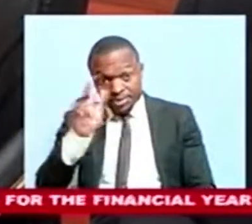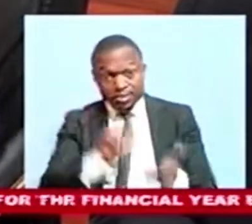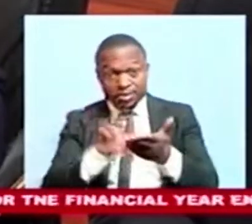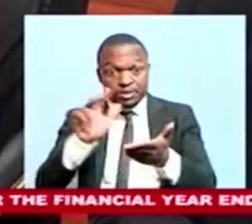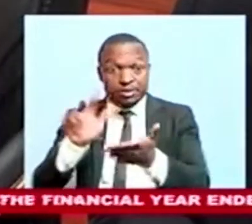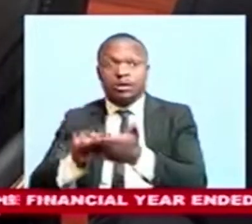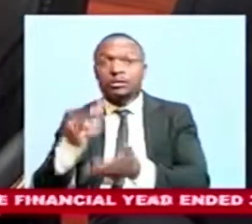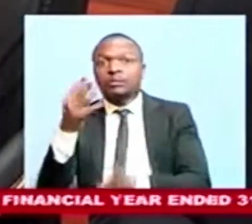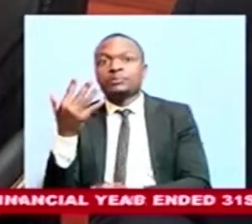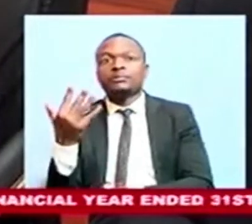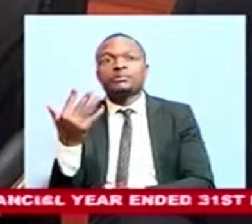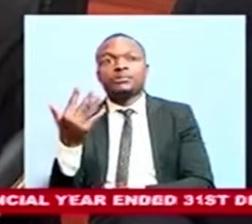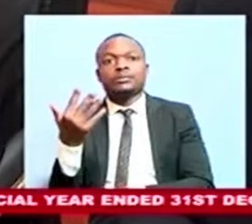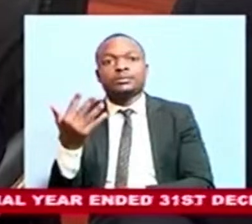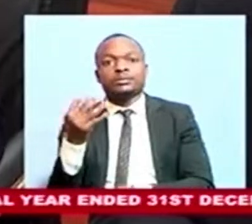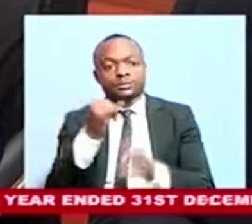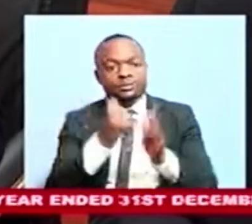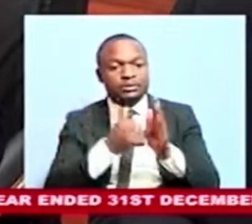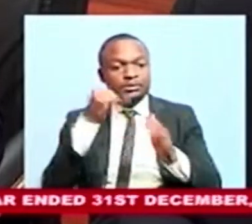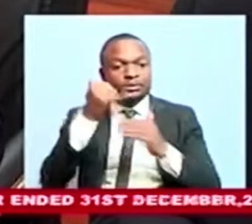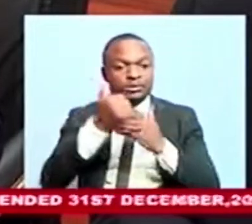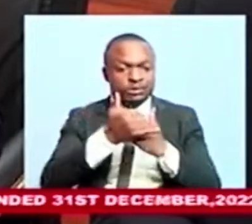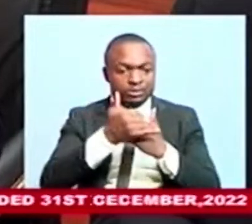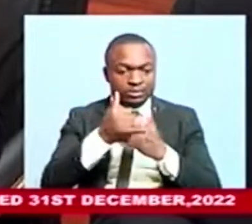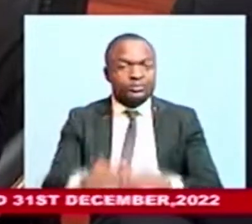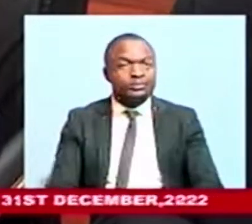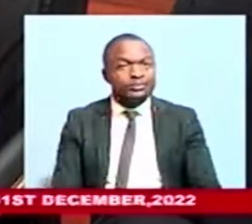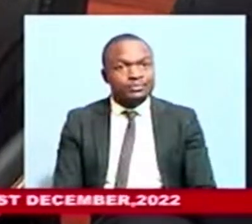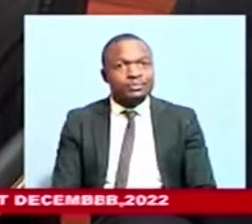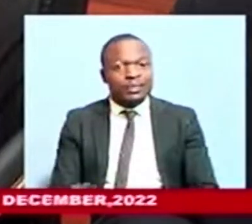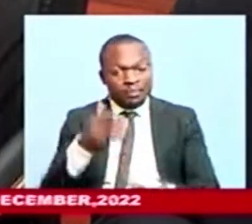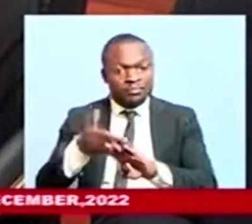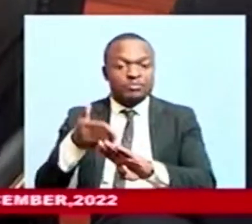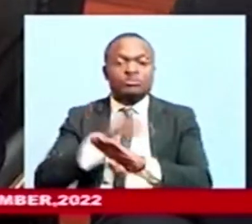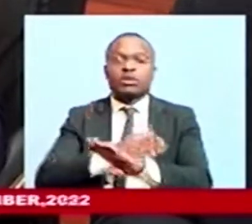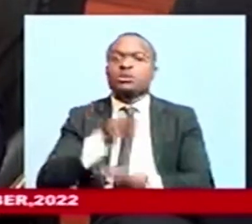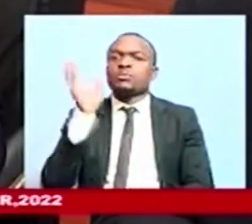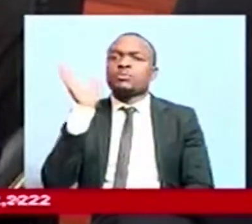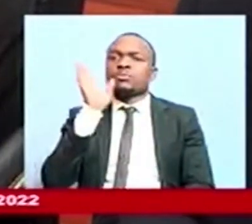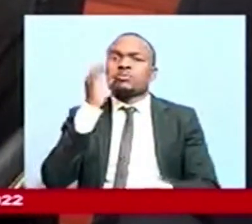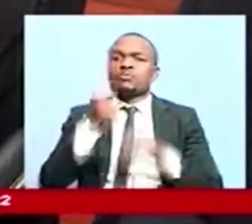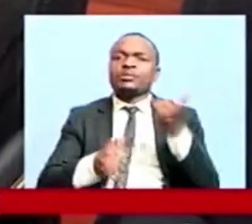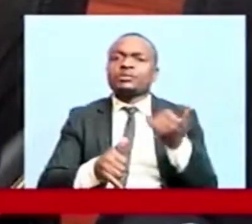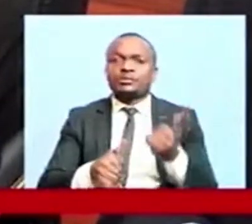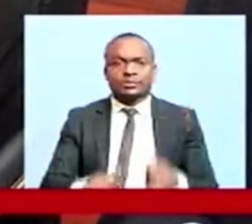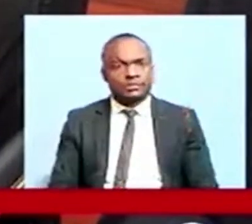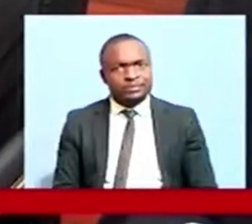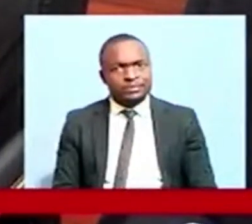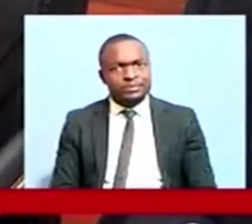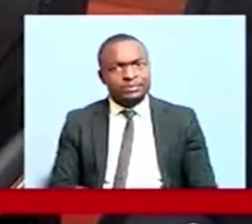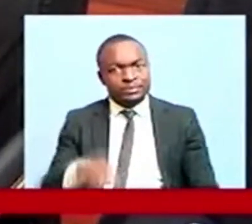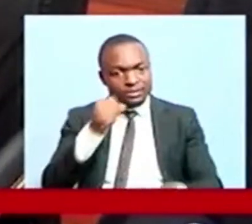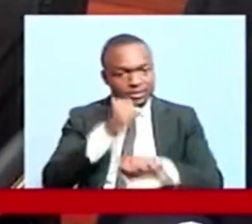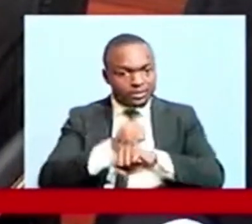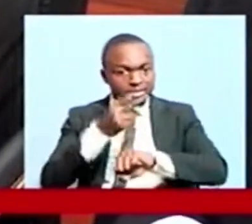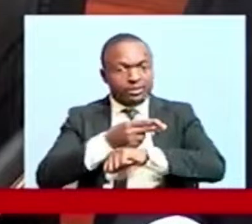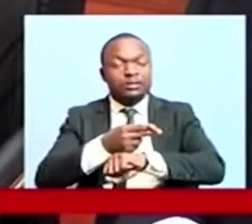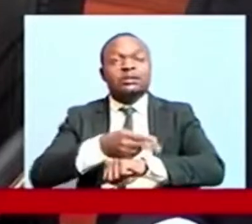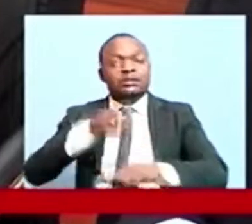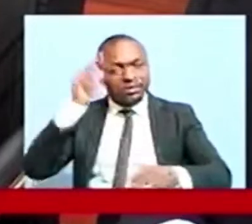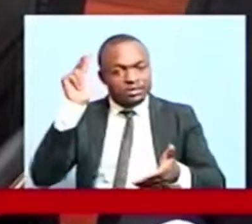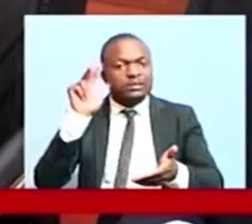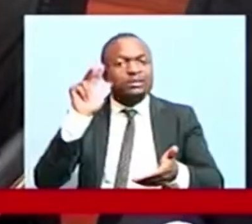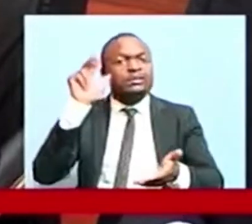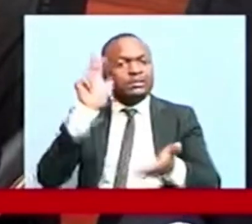5th July. Before it was completed, Chair, in Senga, they signed an